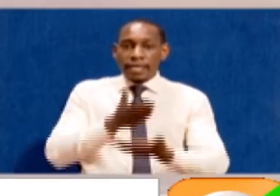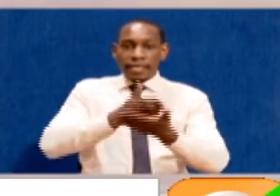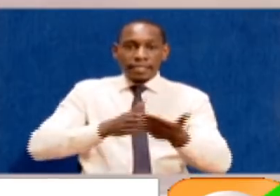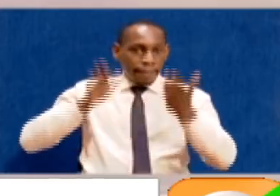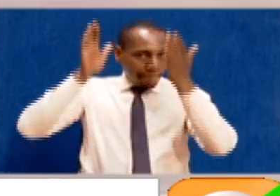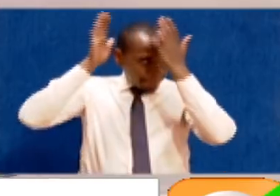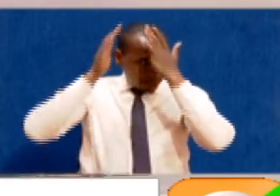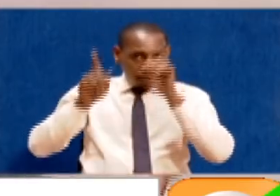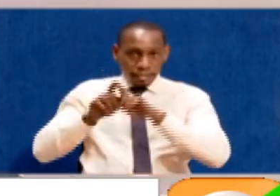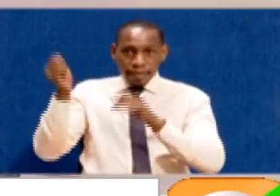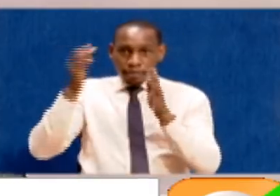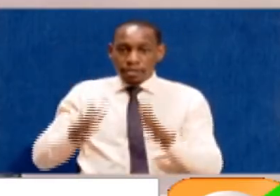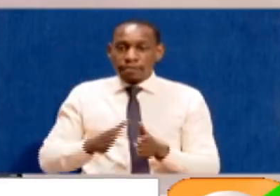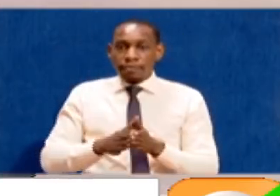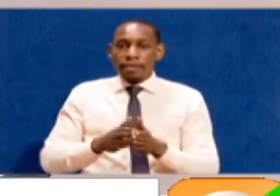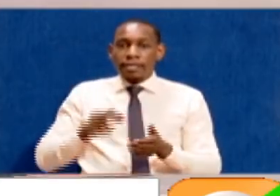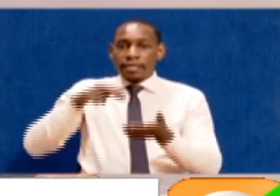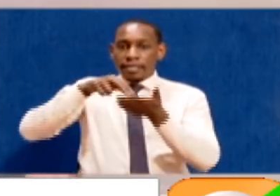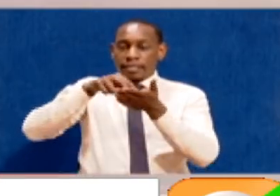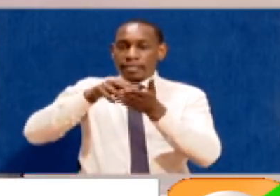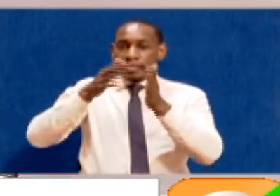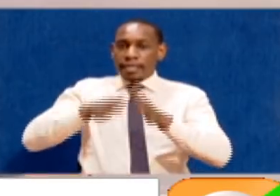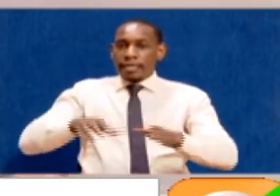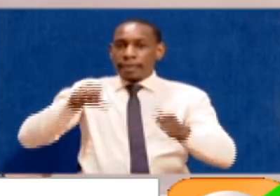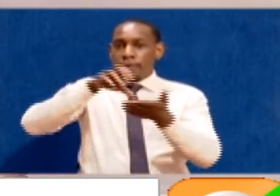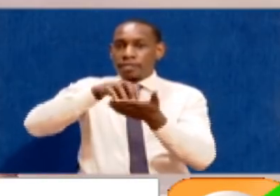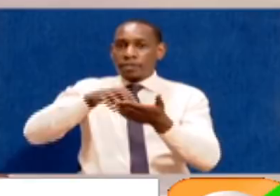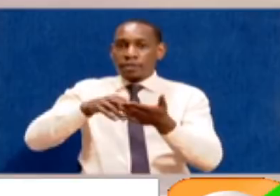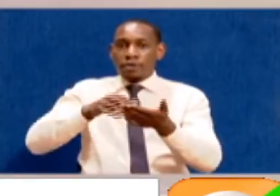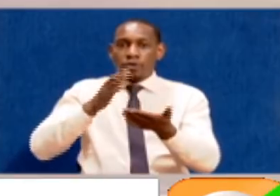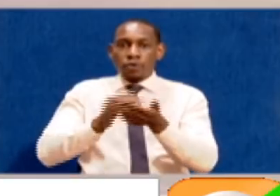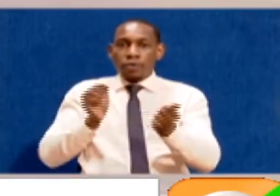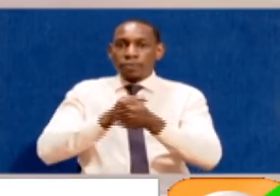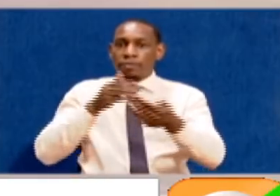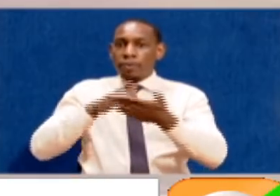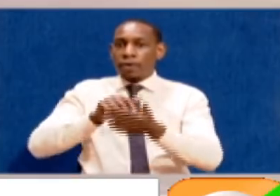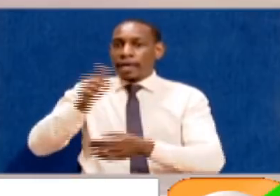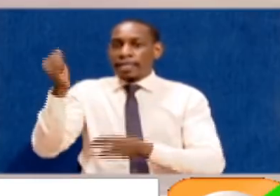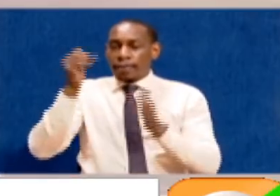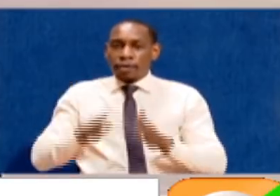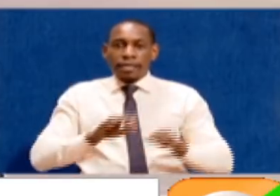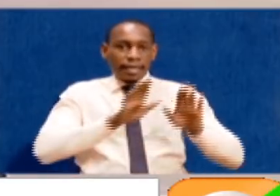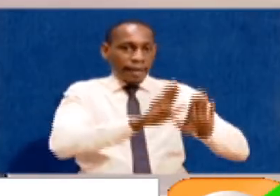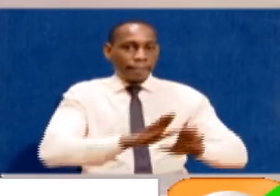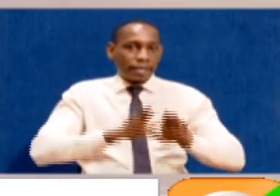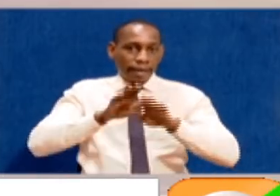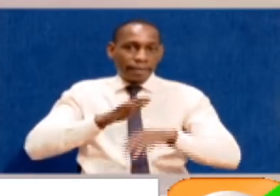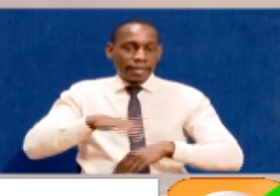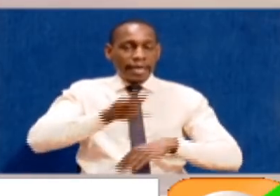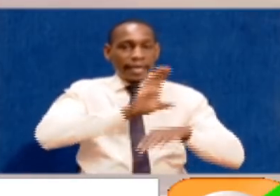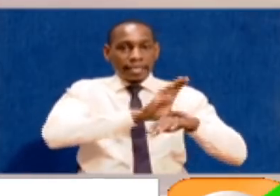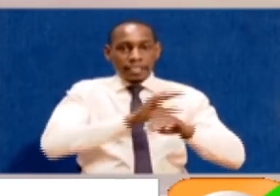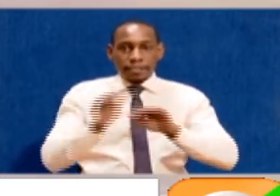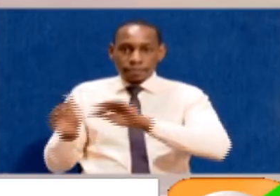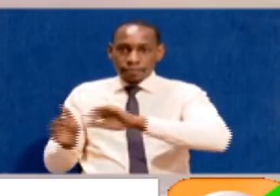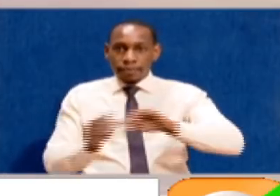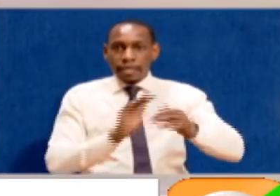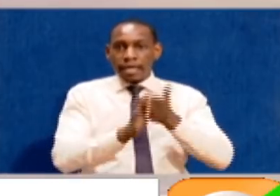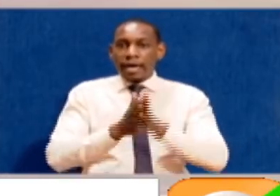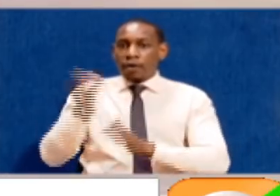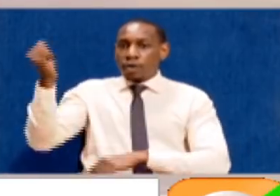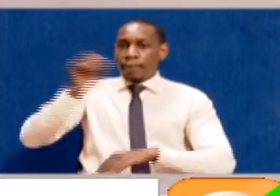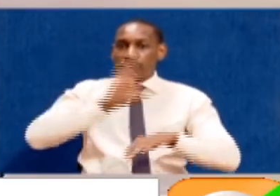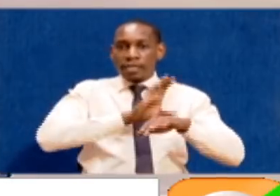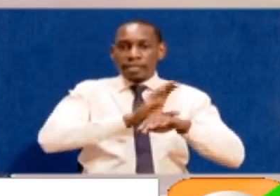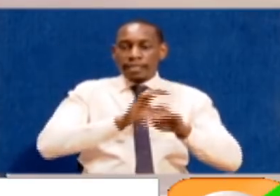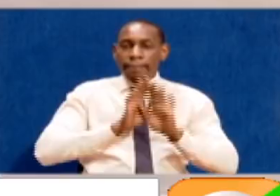bishops are politicians. They are vying for positions. Of course, they won't stop other politicians from campaigning in their platforms. Someone says, no politics